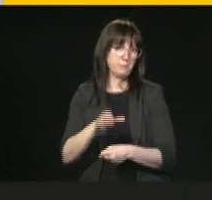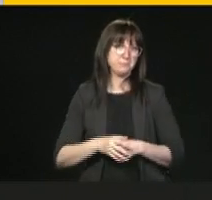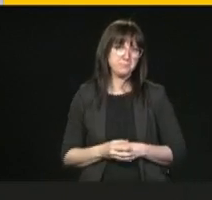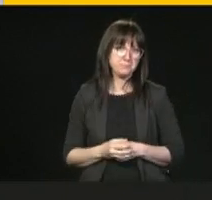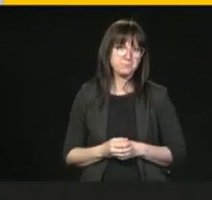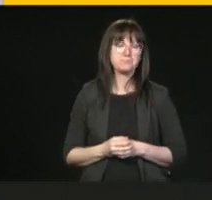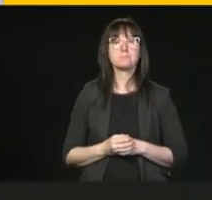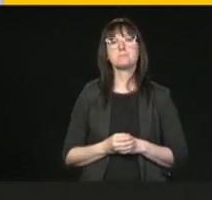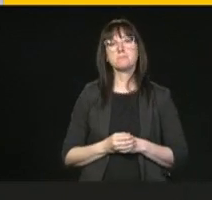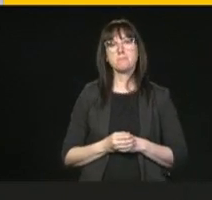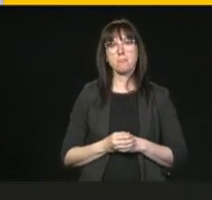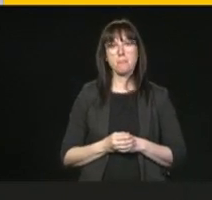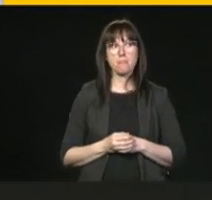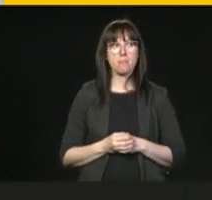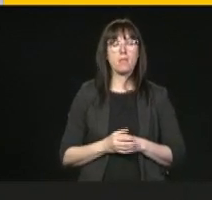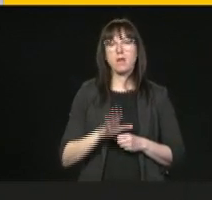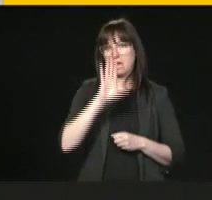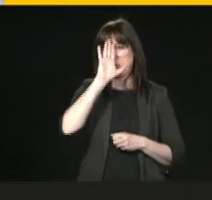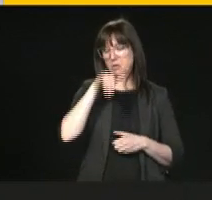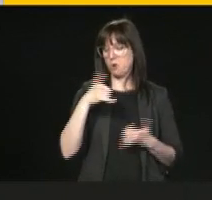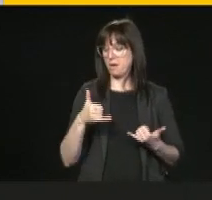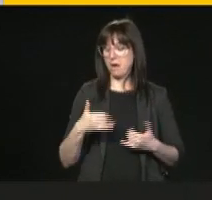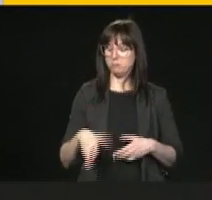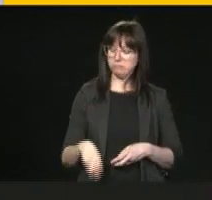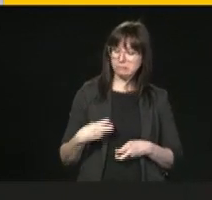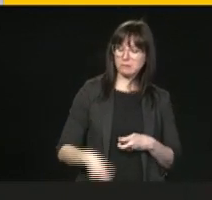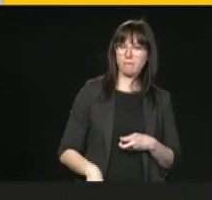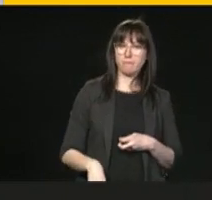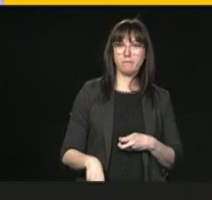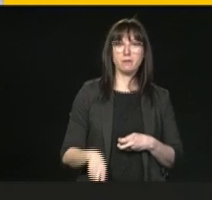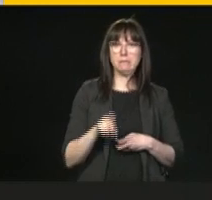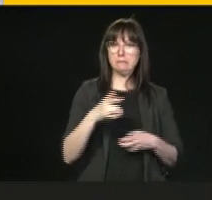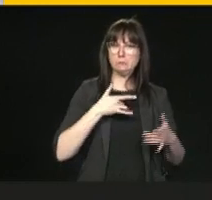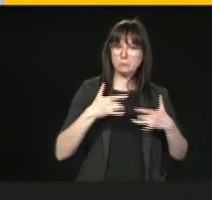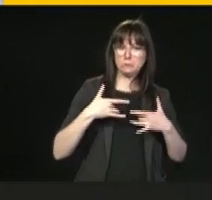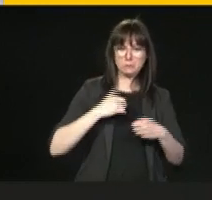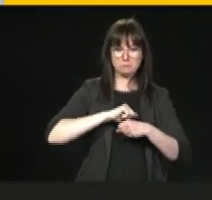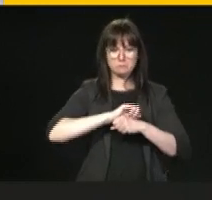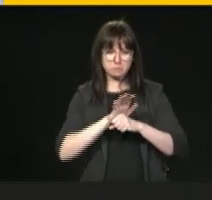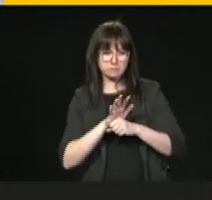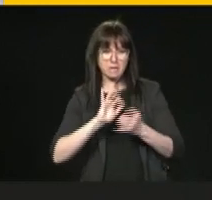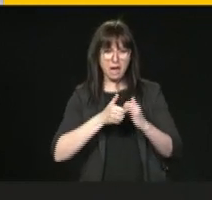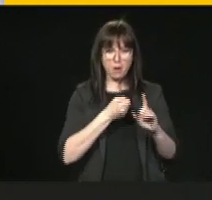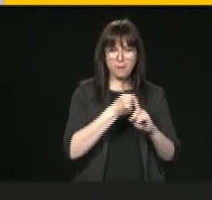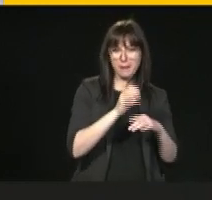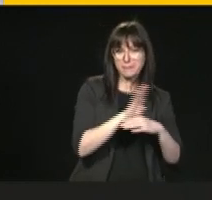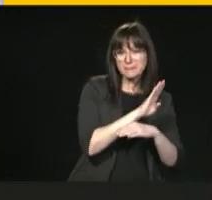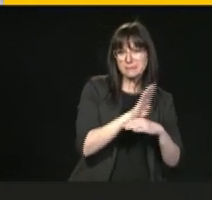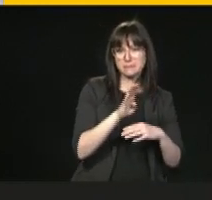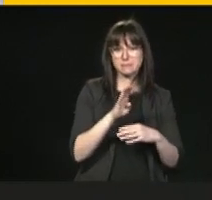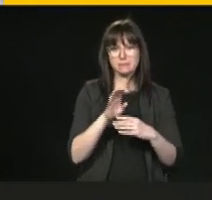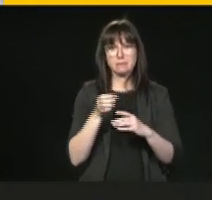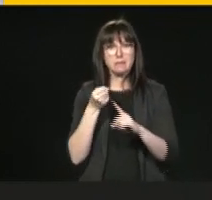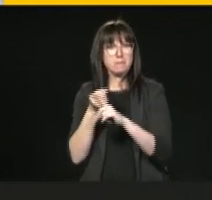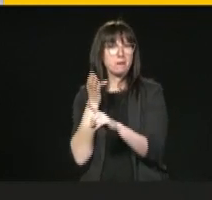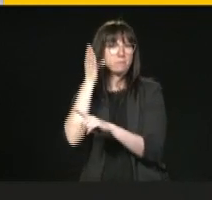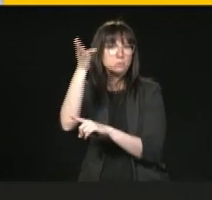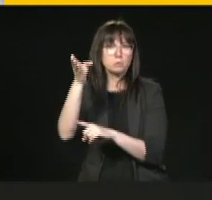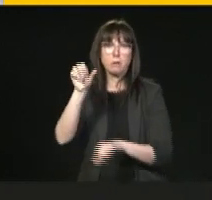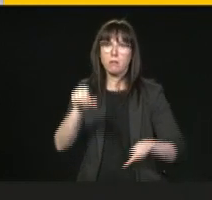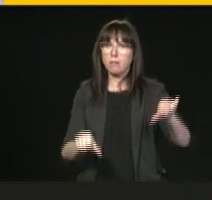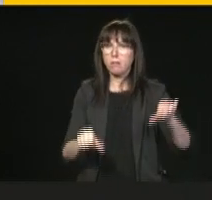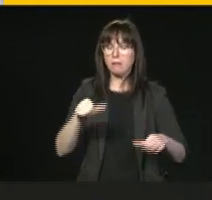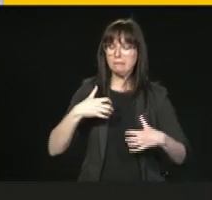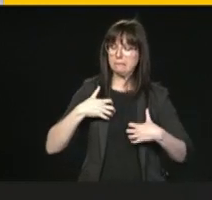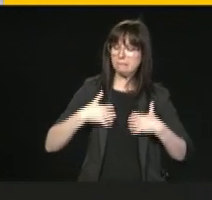past weeks have been really tough. You're worried about what COVID-19 means for your business and for your future.